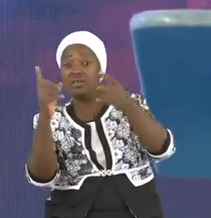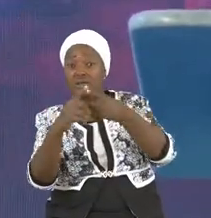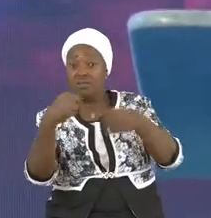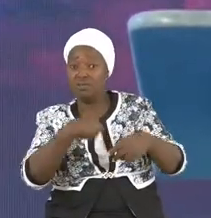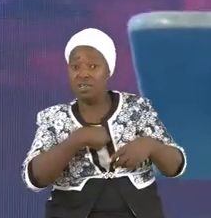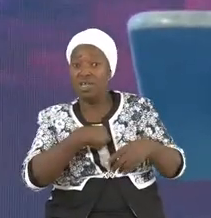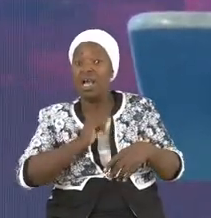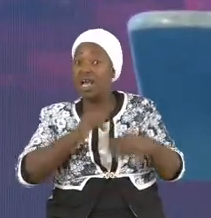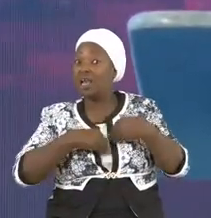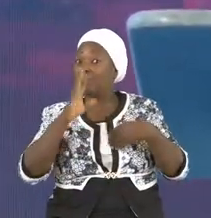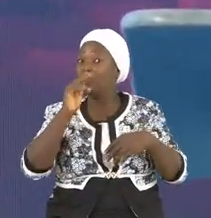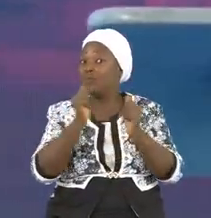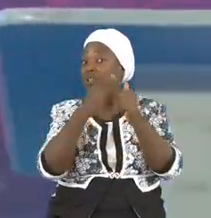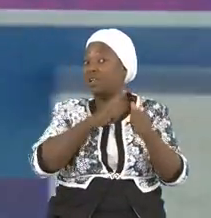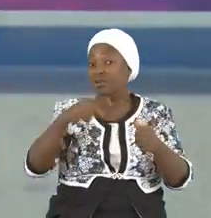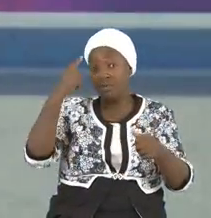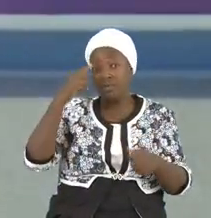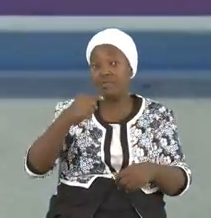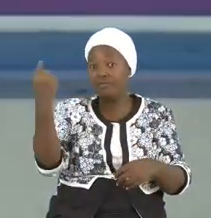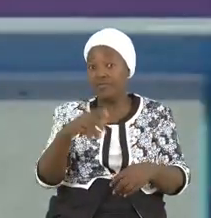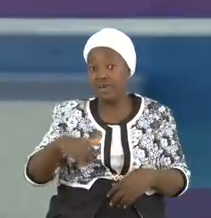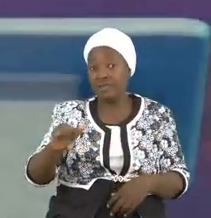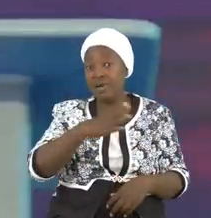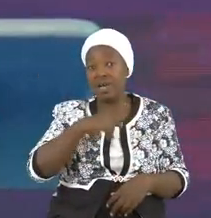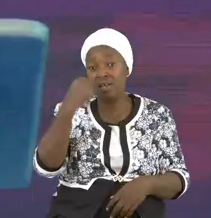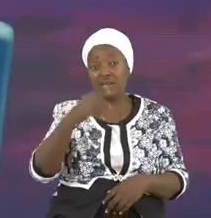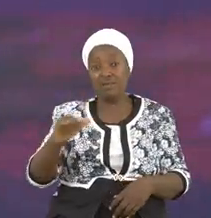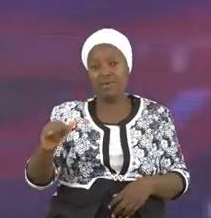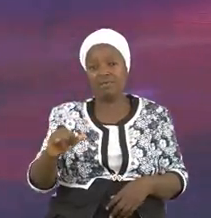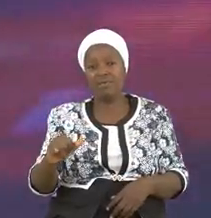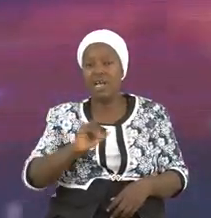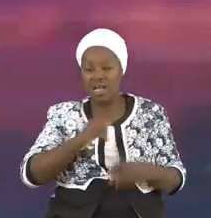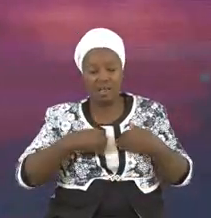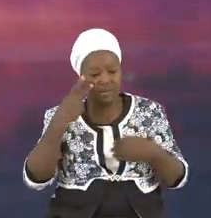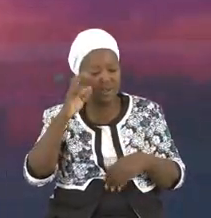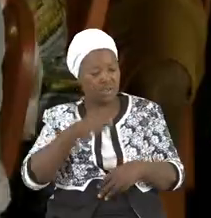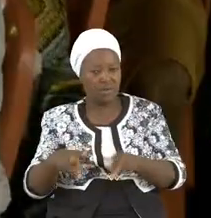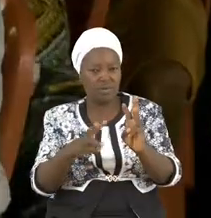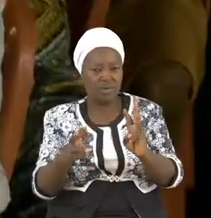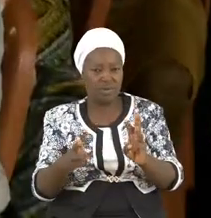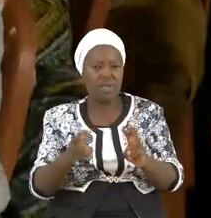his ways. I will heal him. Amen. You missed your amen. Amen.